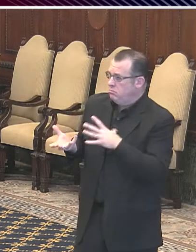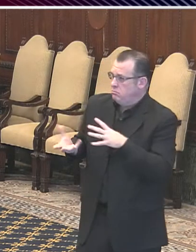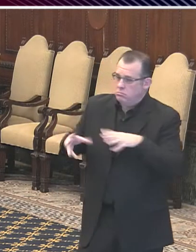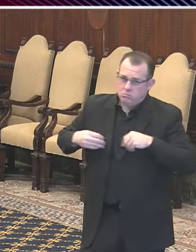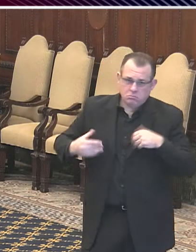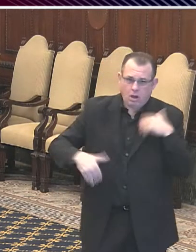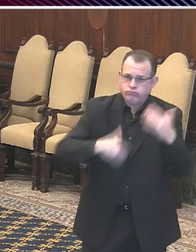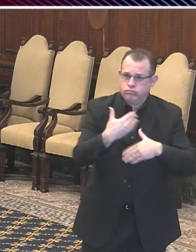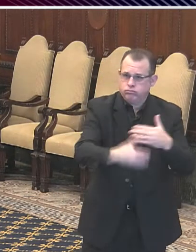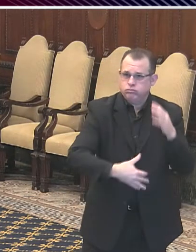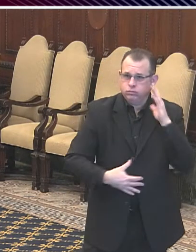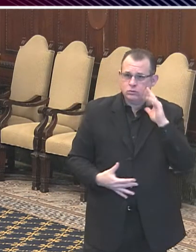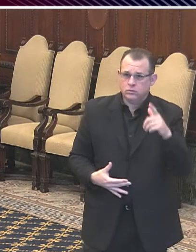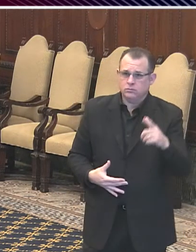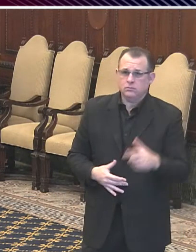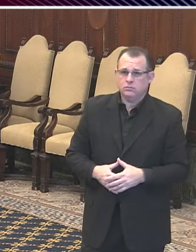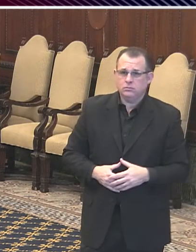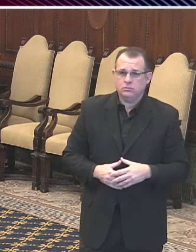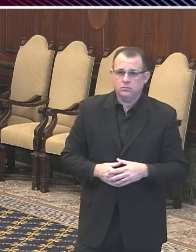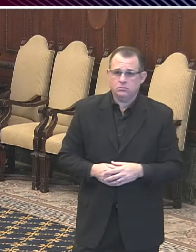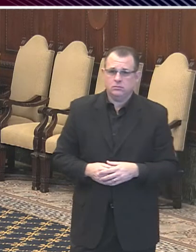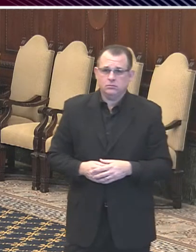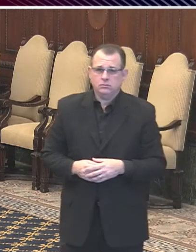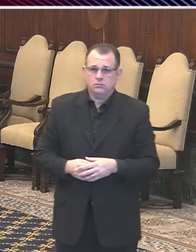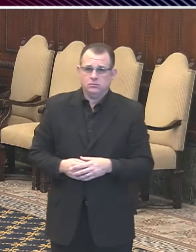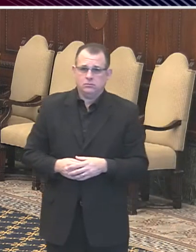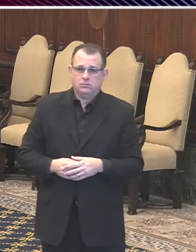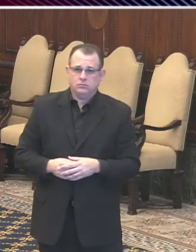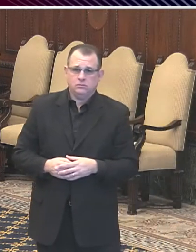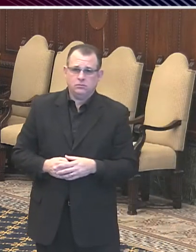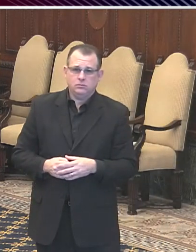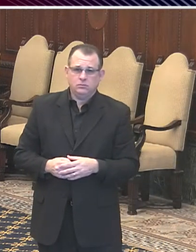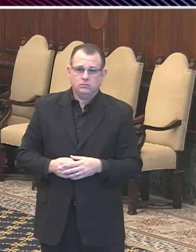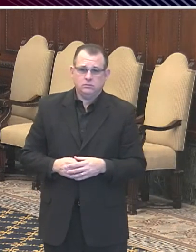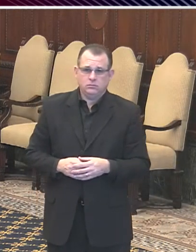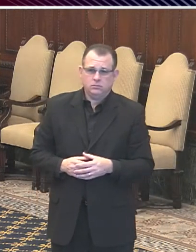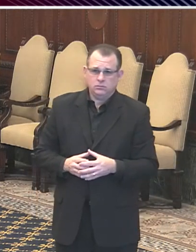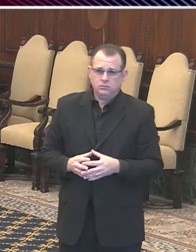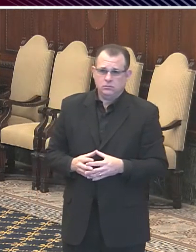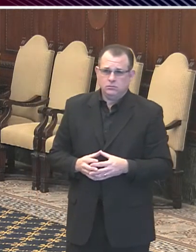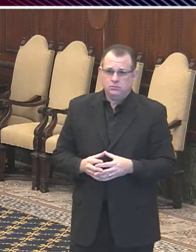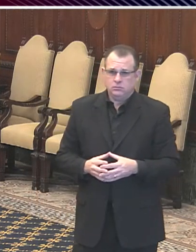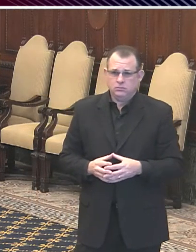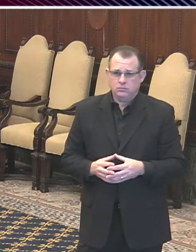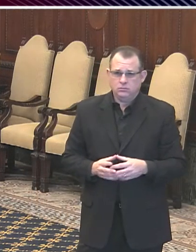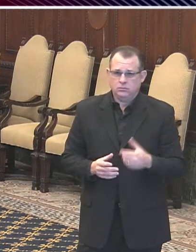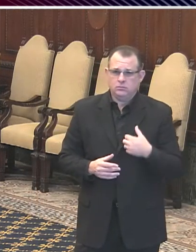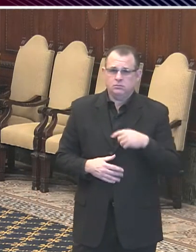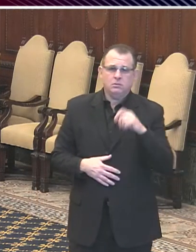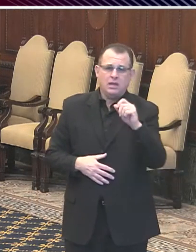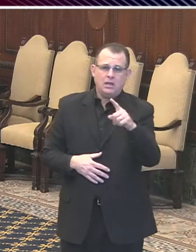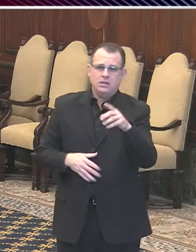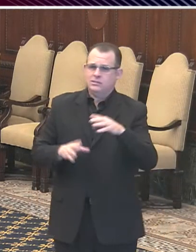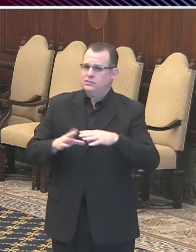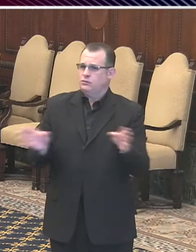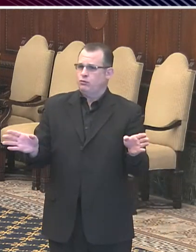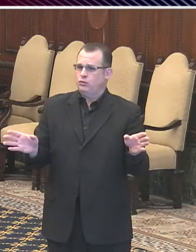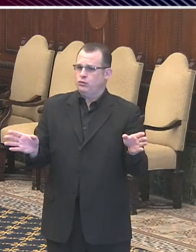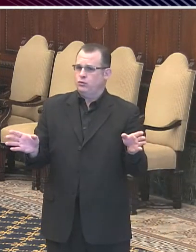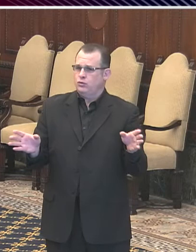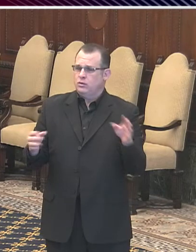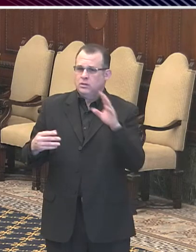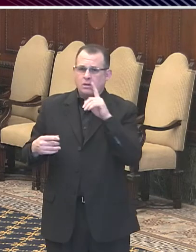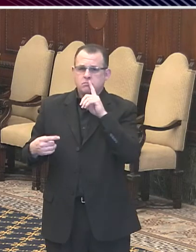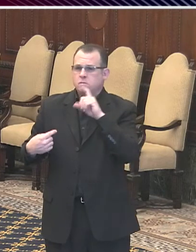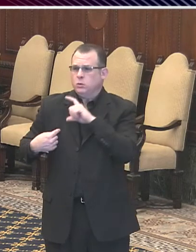them. I'm not asking for specifics. I'm asking just in generality. And it's not a police officer